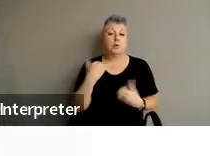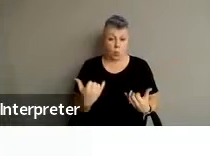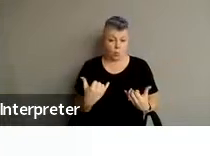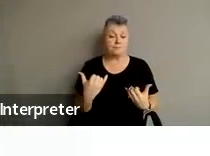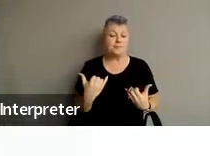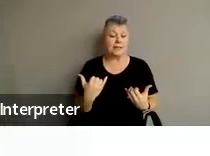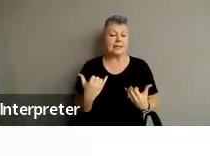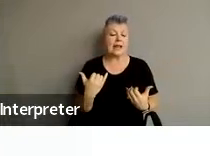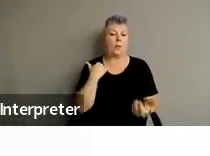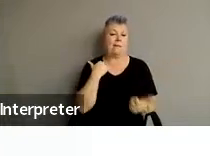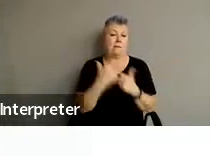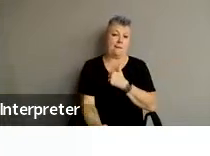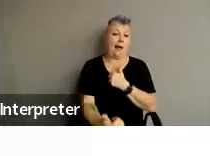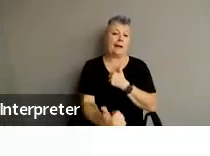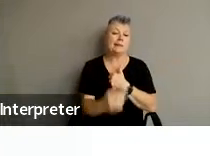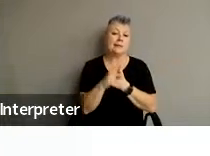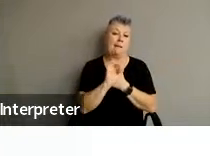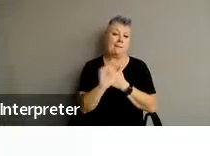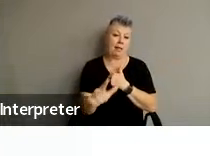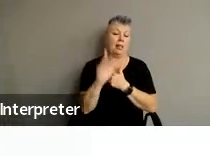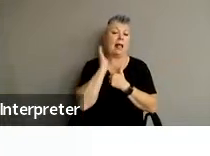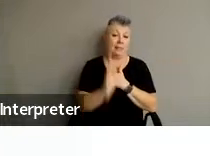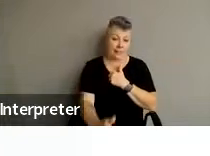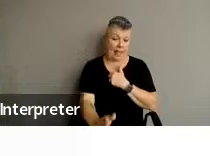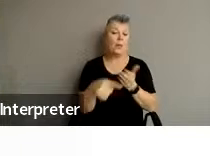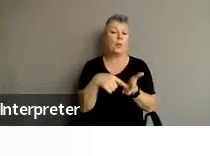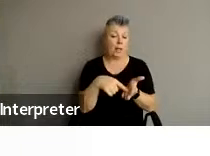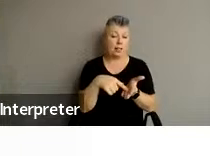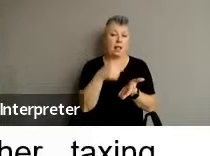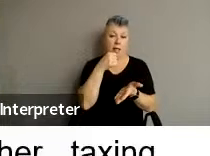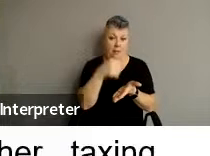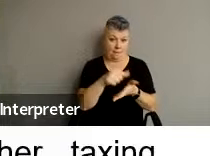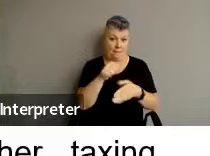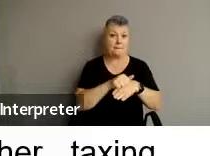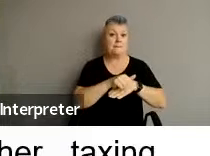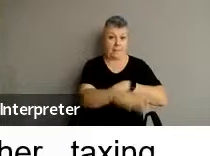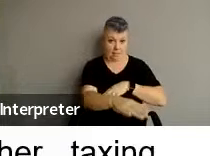and they will be mailing out the tax bills this year.